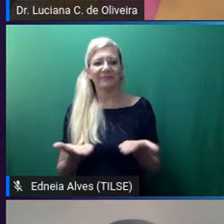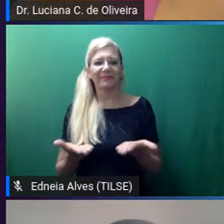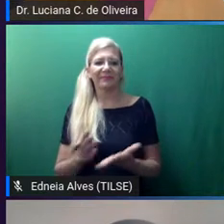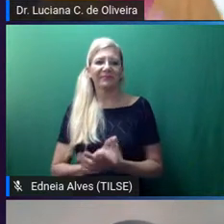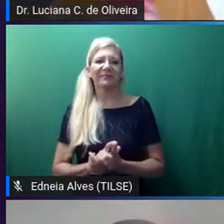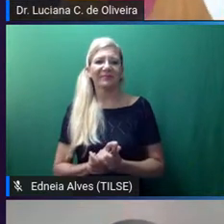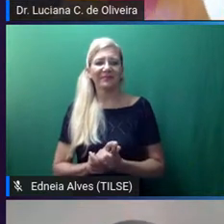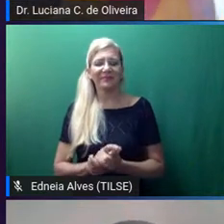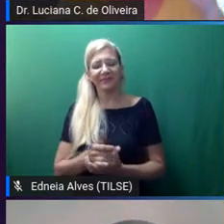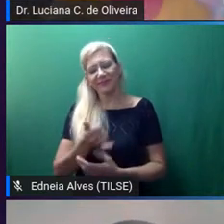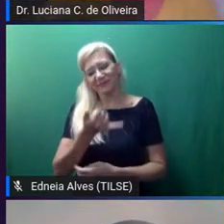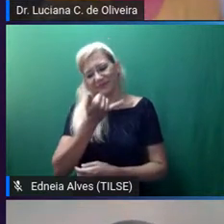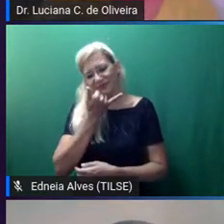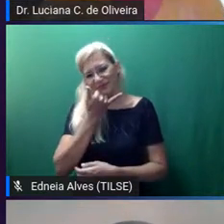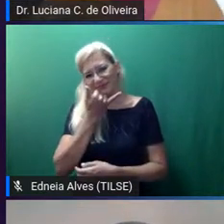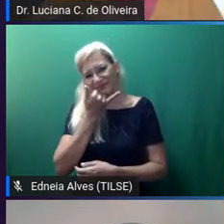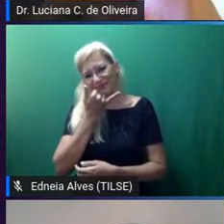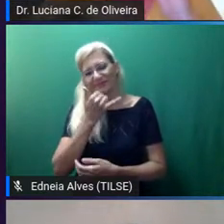Sorry.